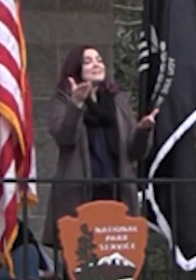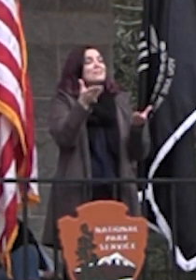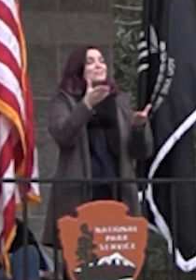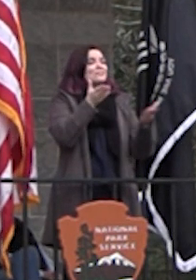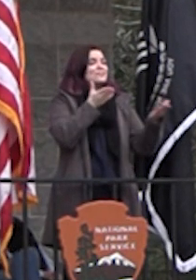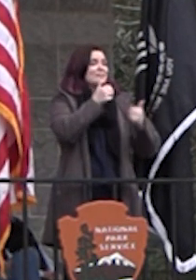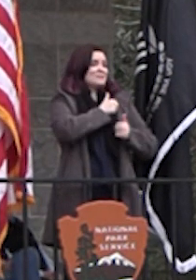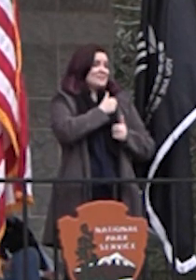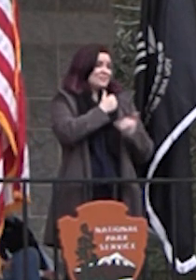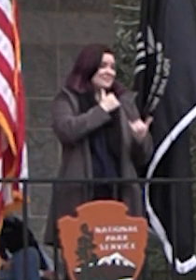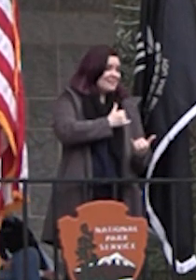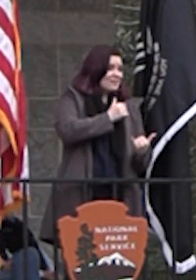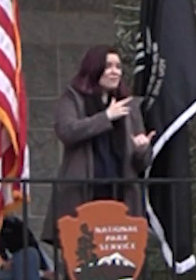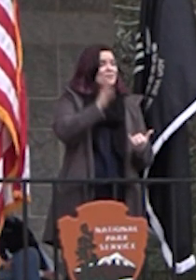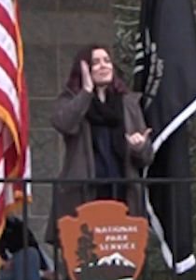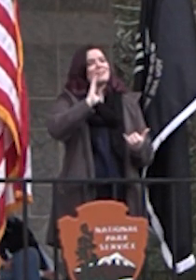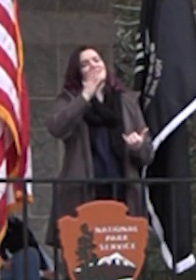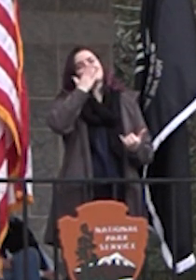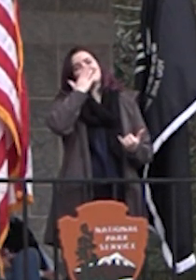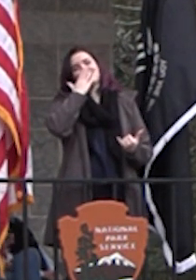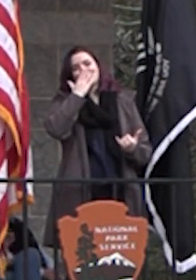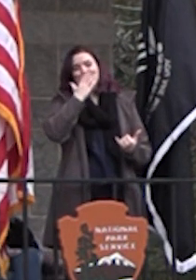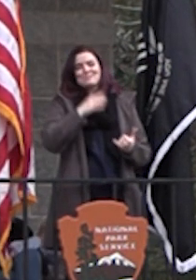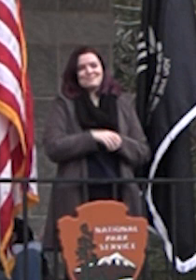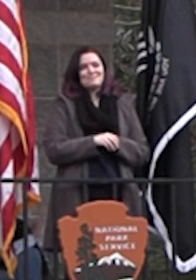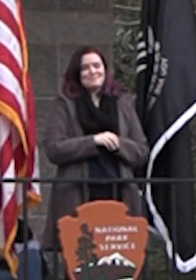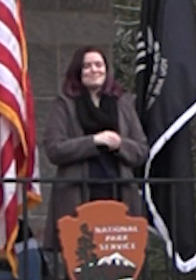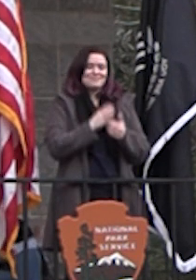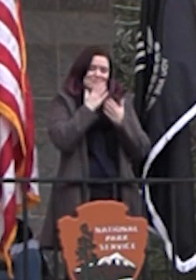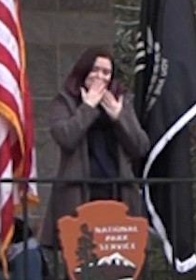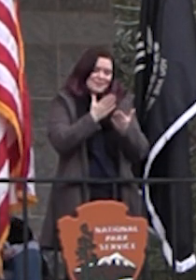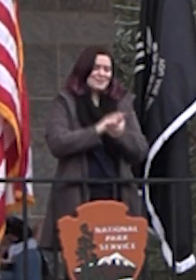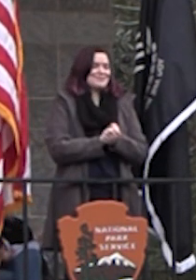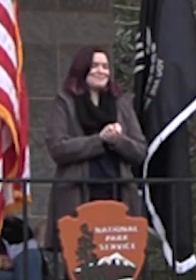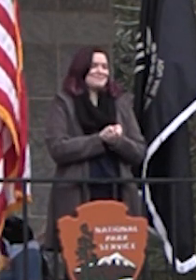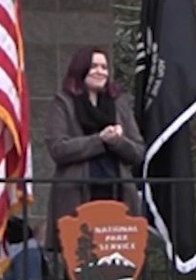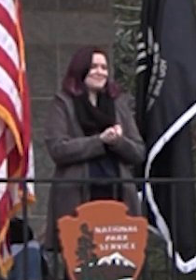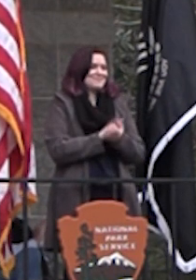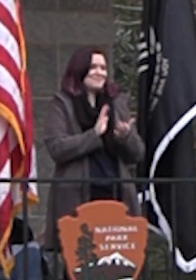your service. All of you, I know you're out there. Thanks.